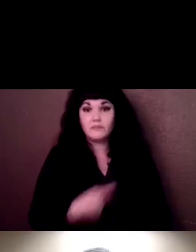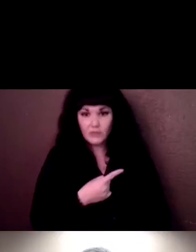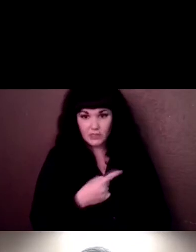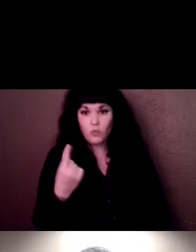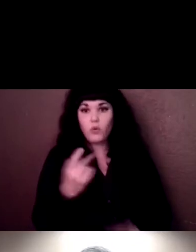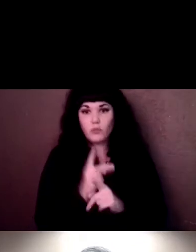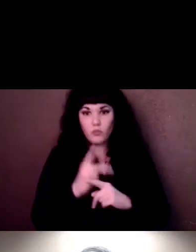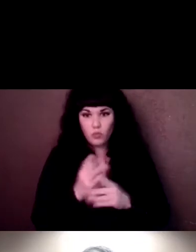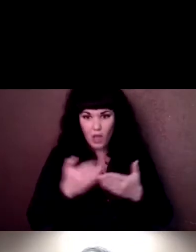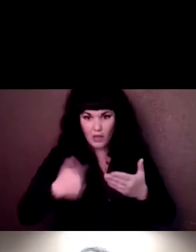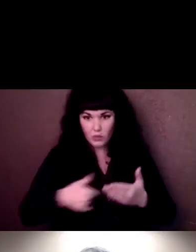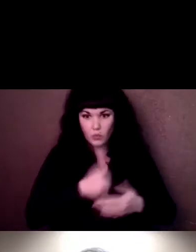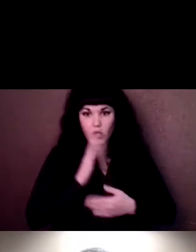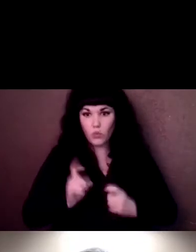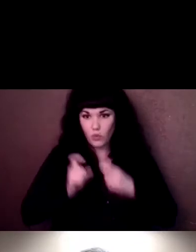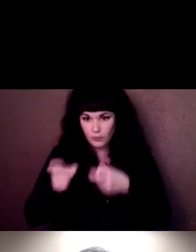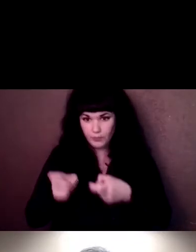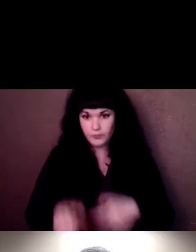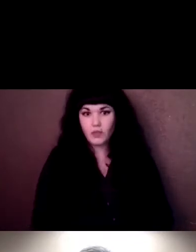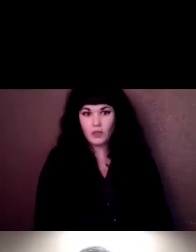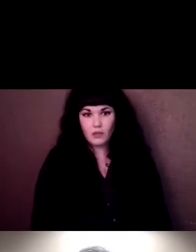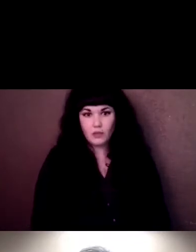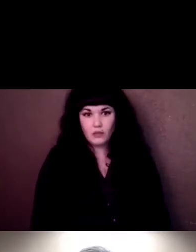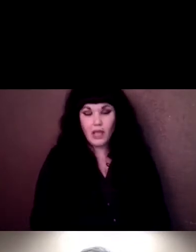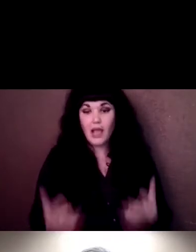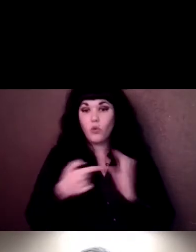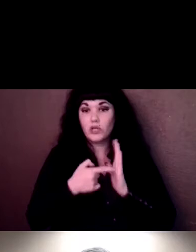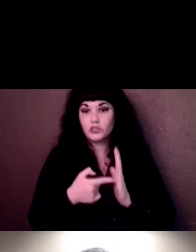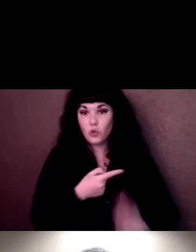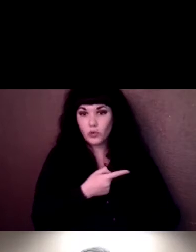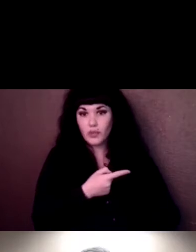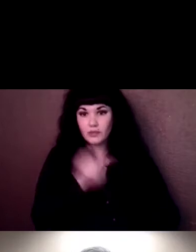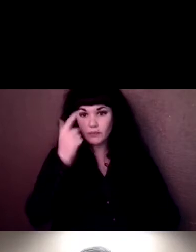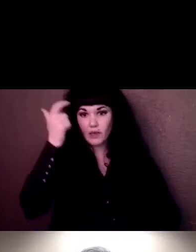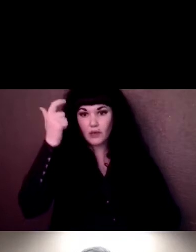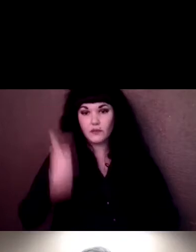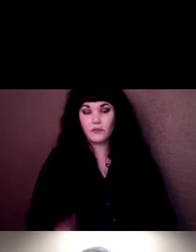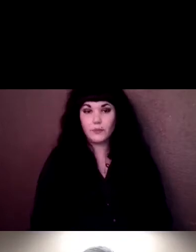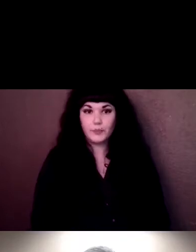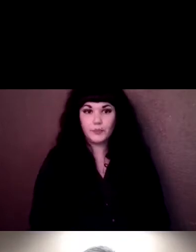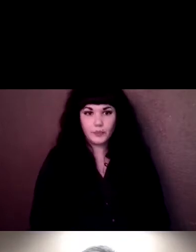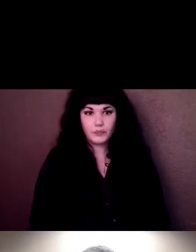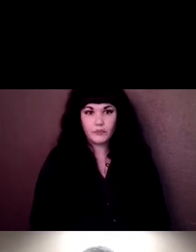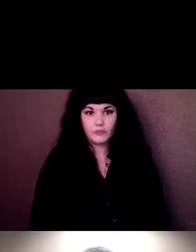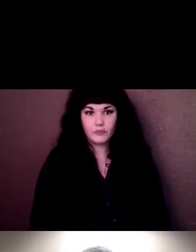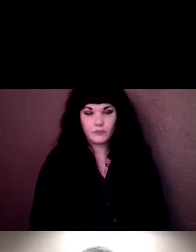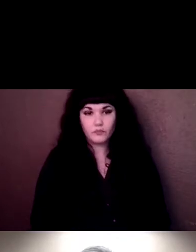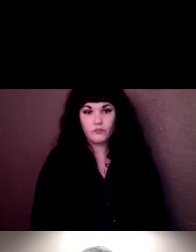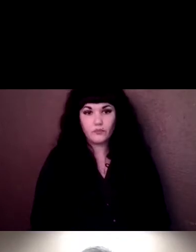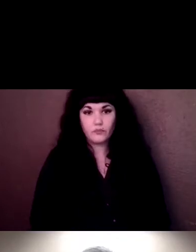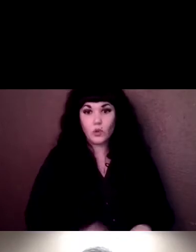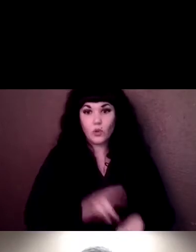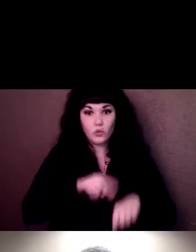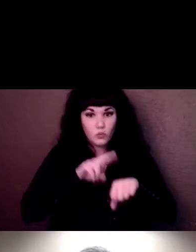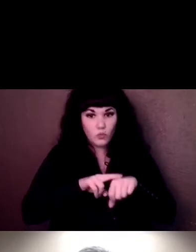I wanted to show you this because this is this is what I typically see in the real